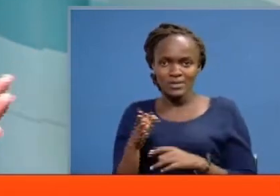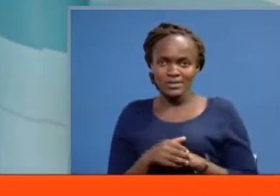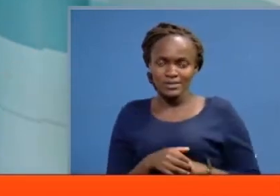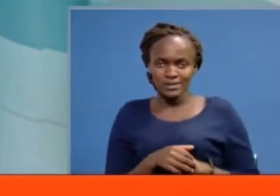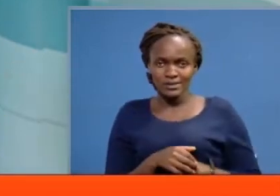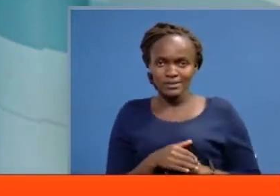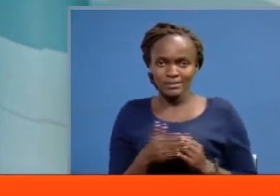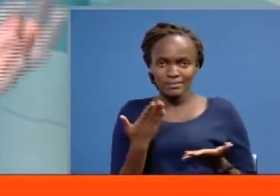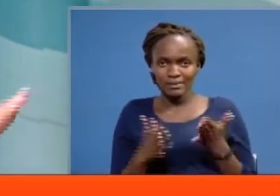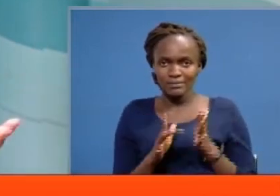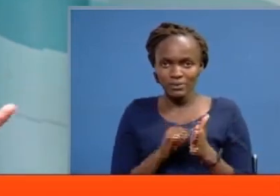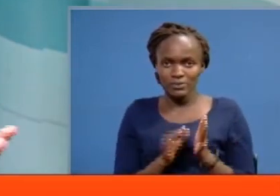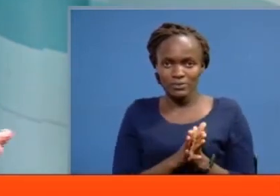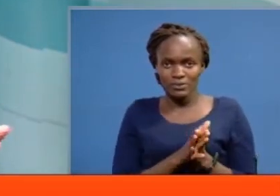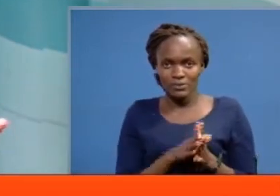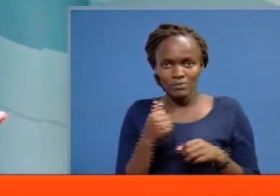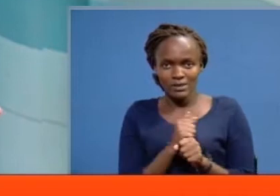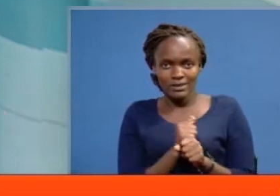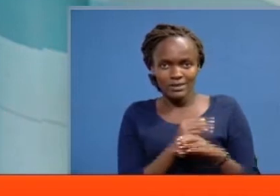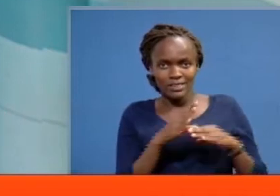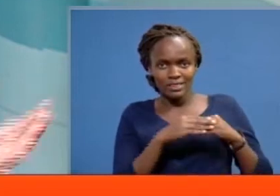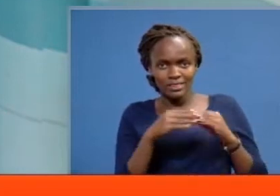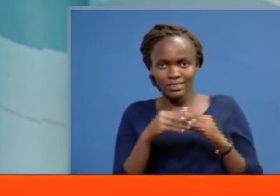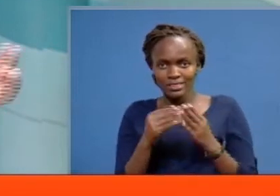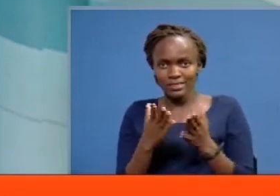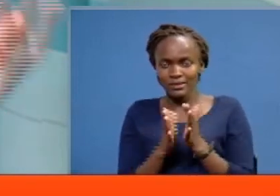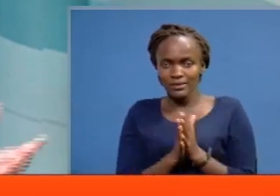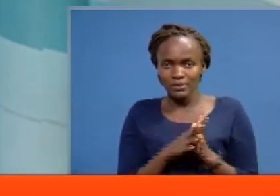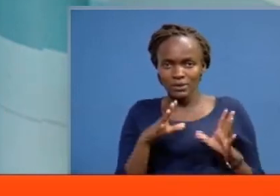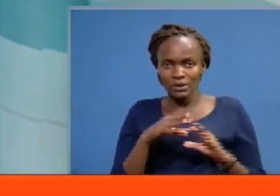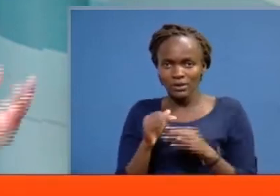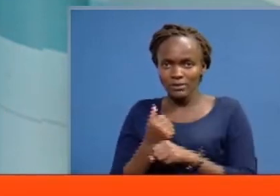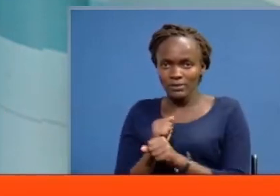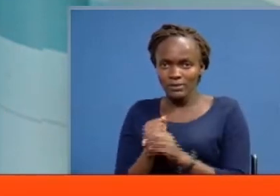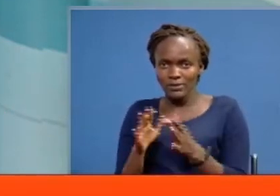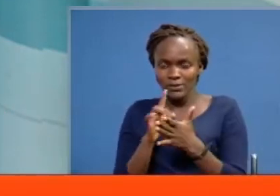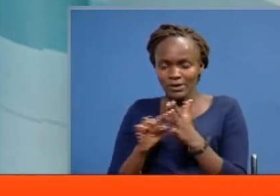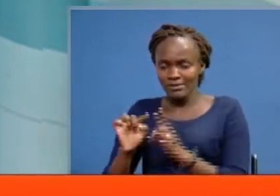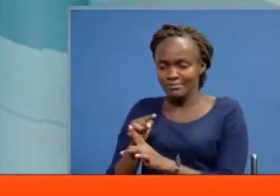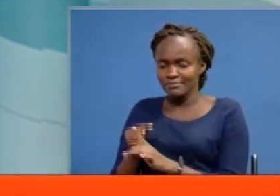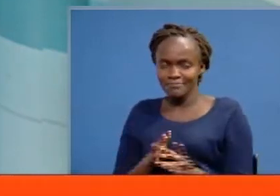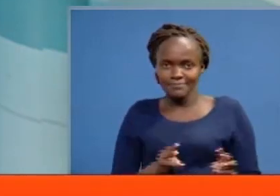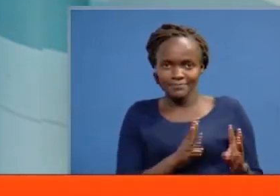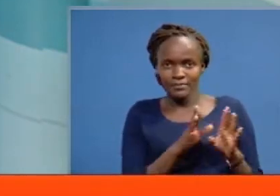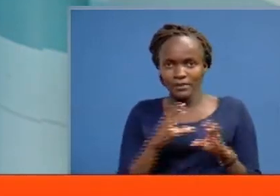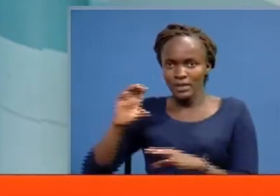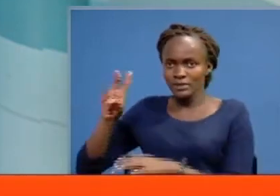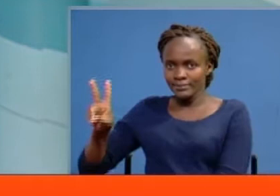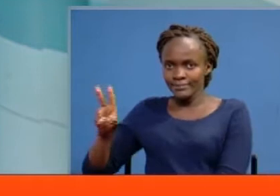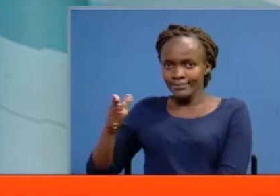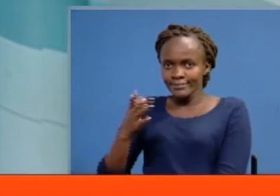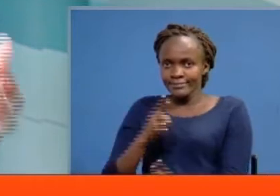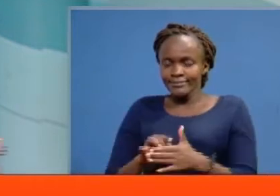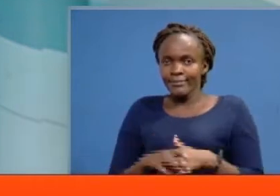branding, or rather designing a CV, the way you go online and design it in a particular way. A CV basically is